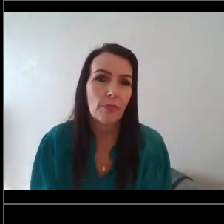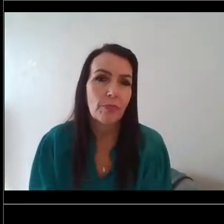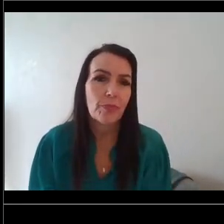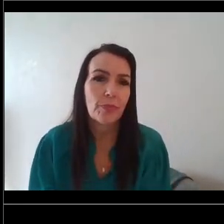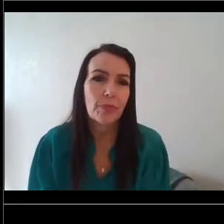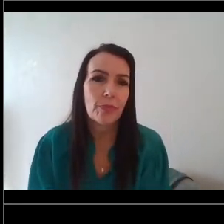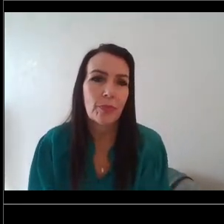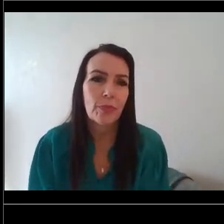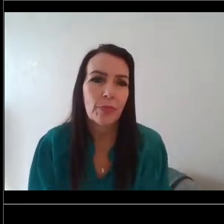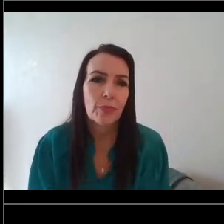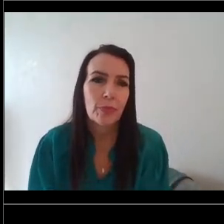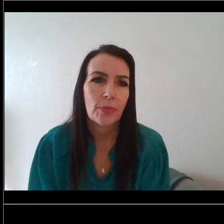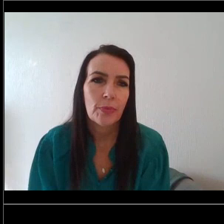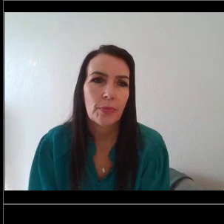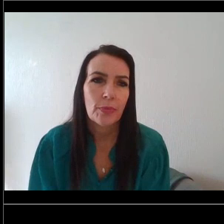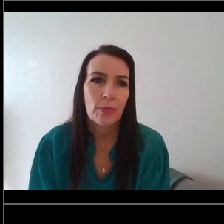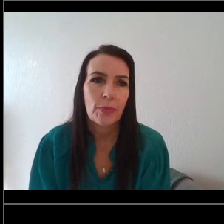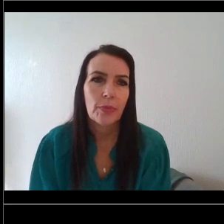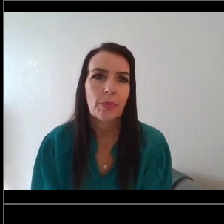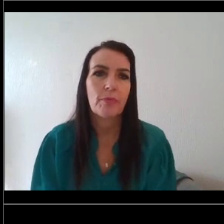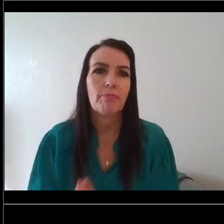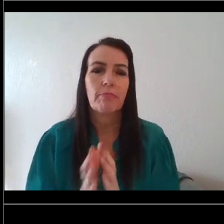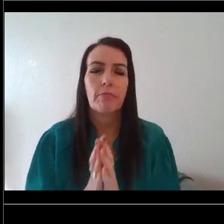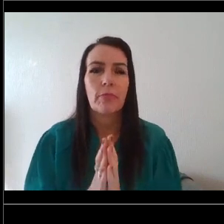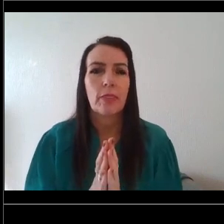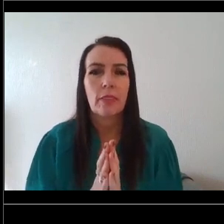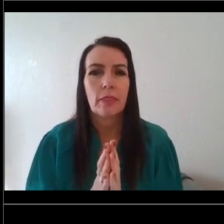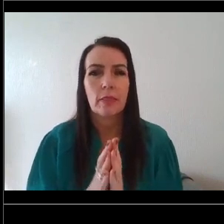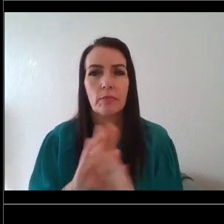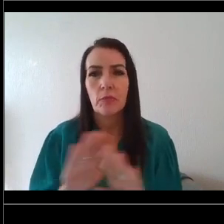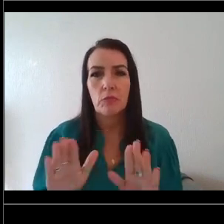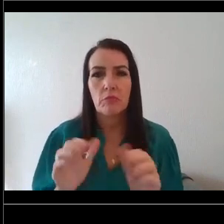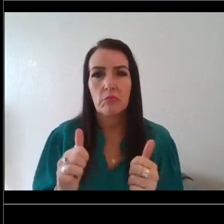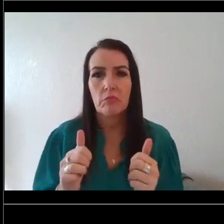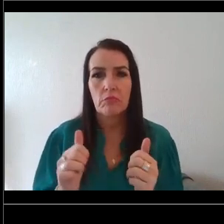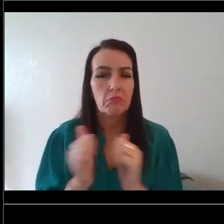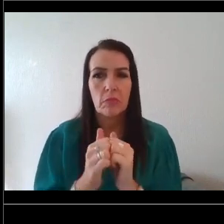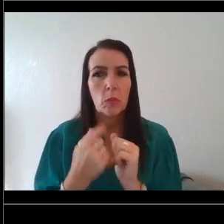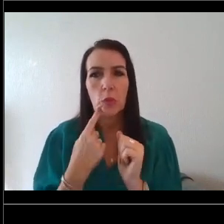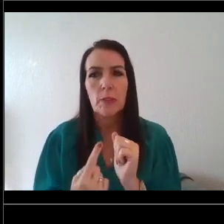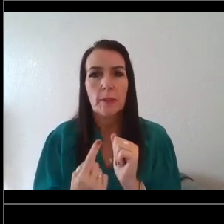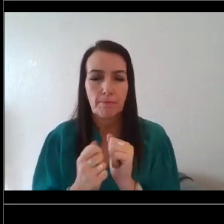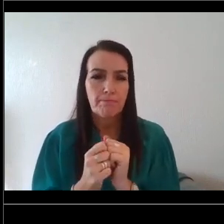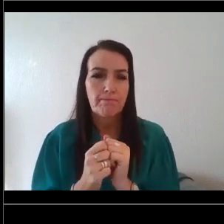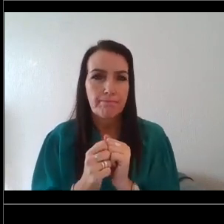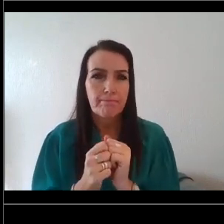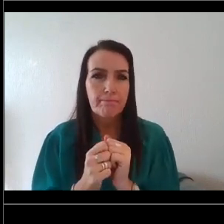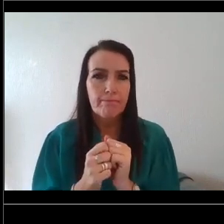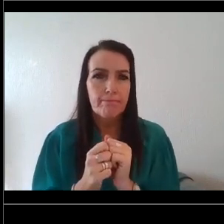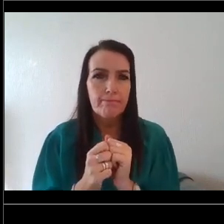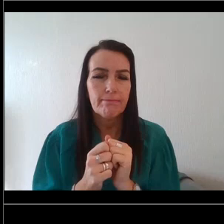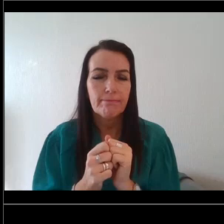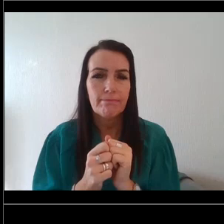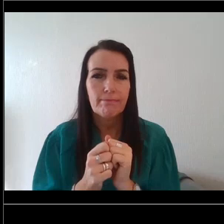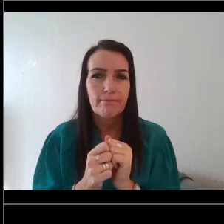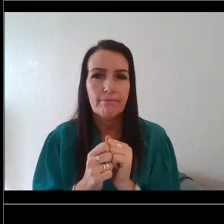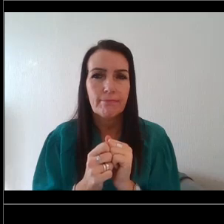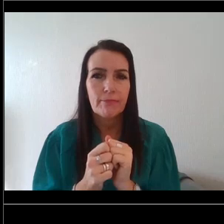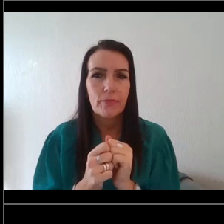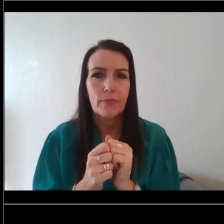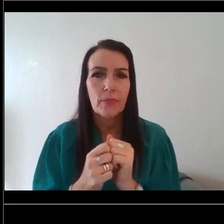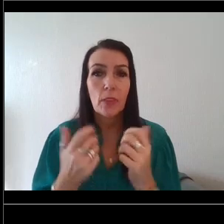on Fabric No, First. very much reflect what you're saying there. It's still whether